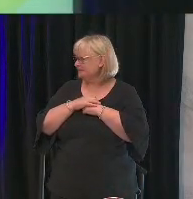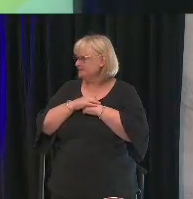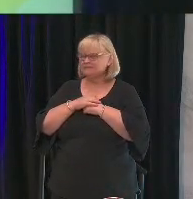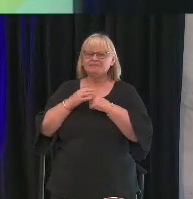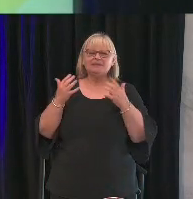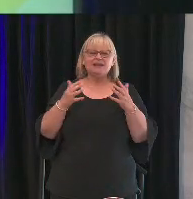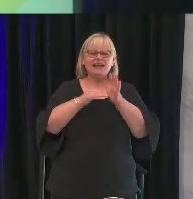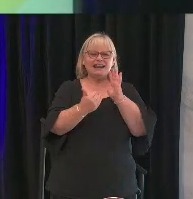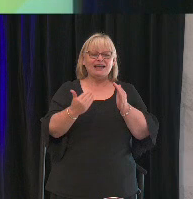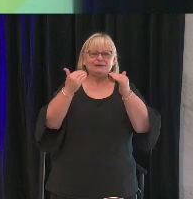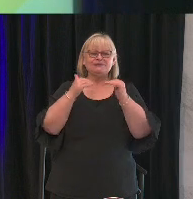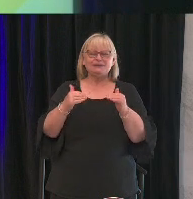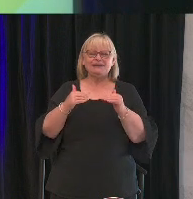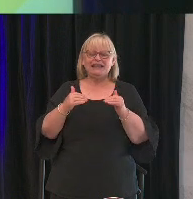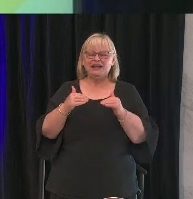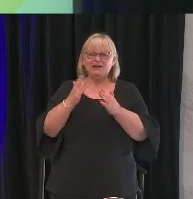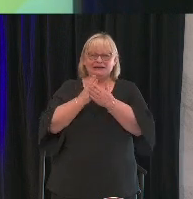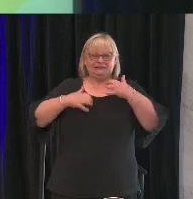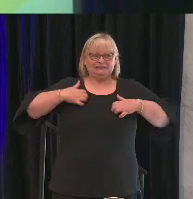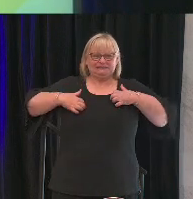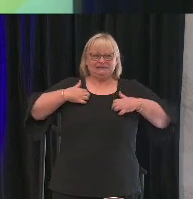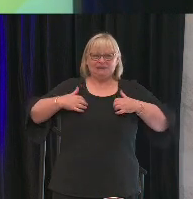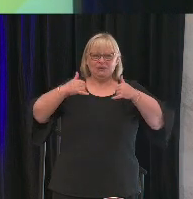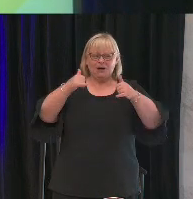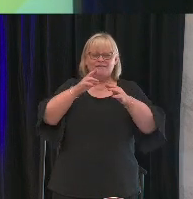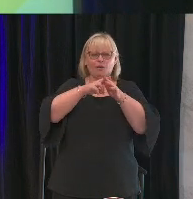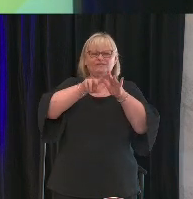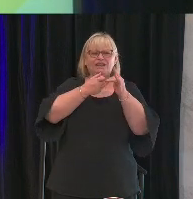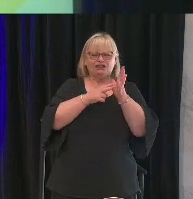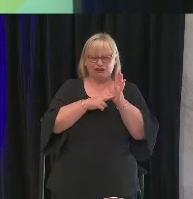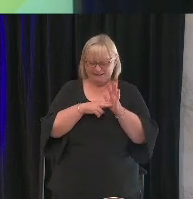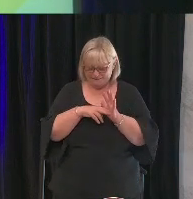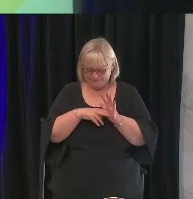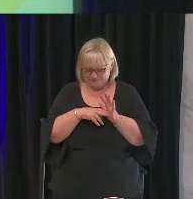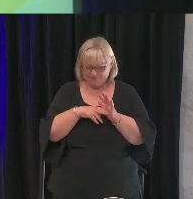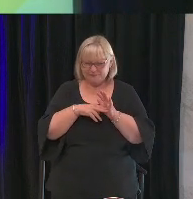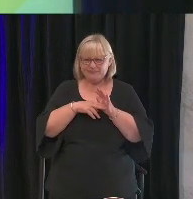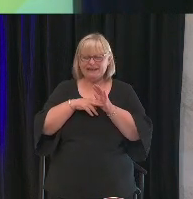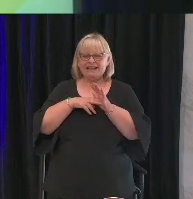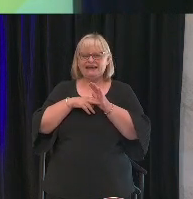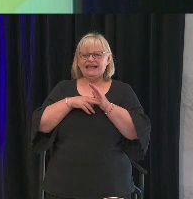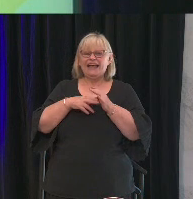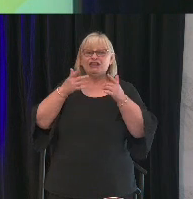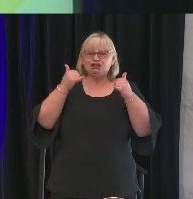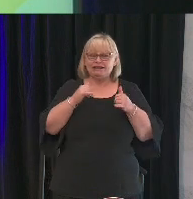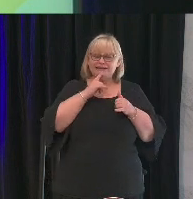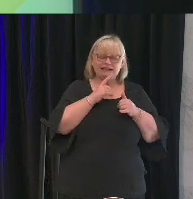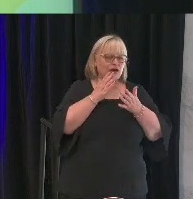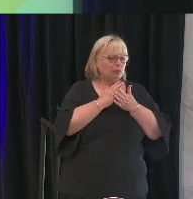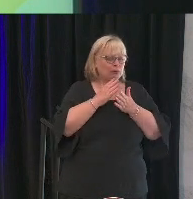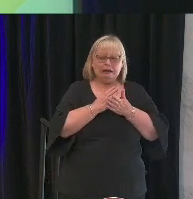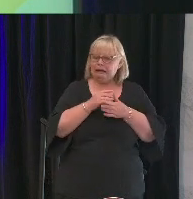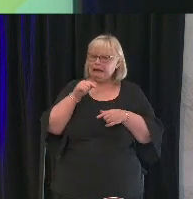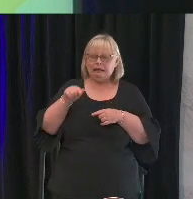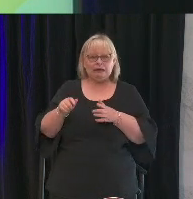And now to the always highly anticipated award for fiction. The judges remarked on the adept writing of